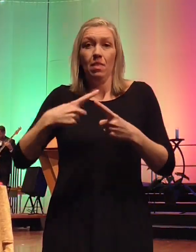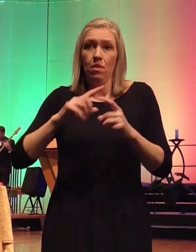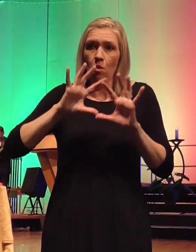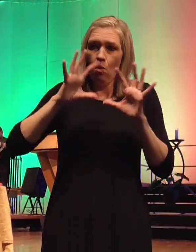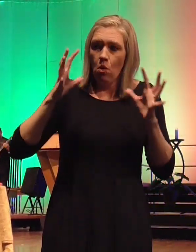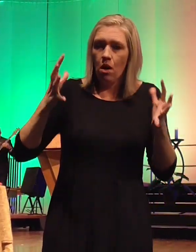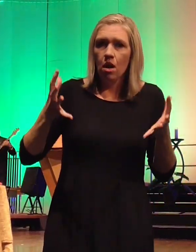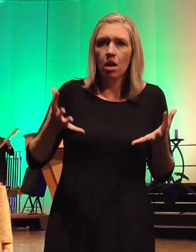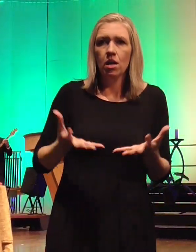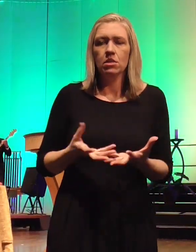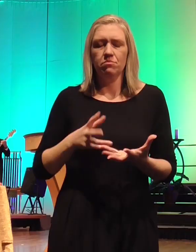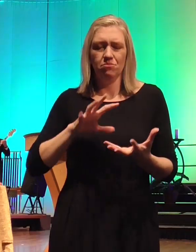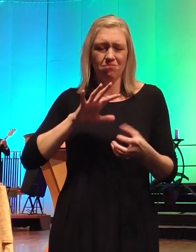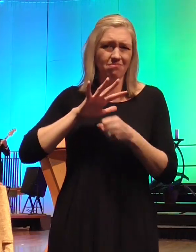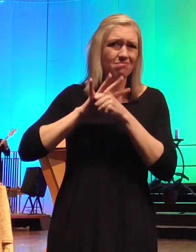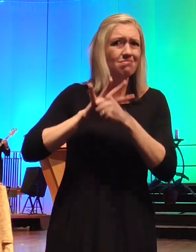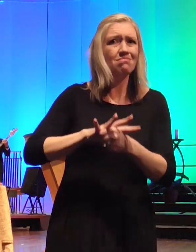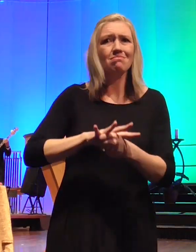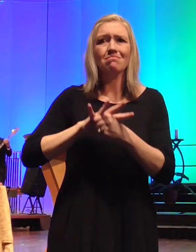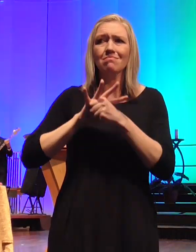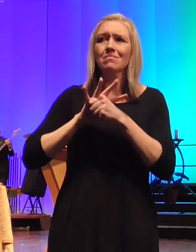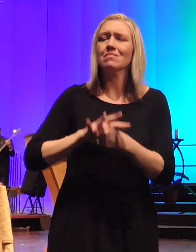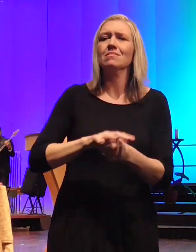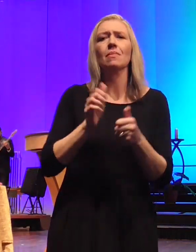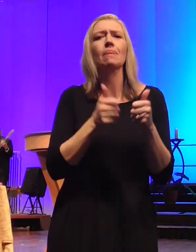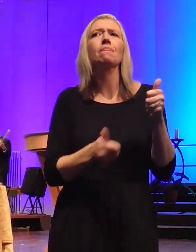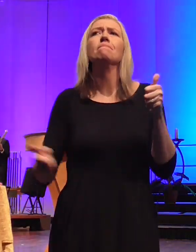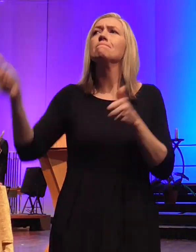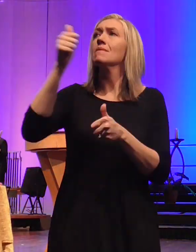the world comes in,